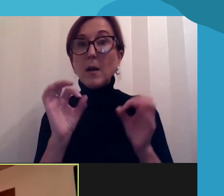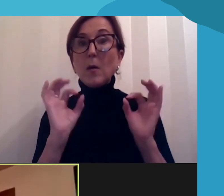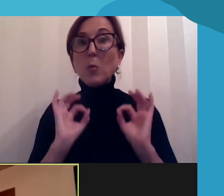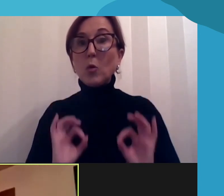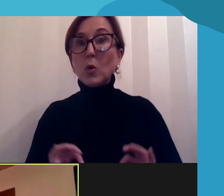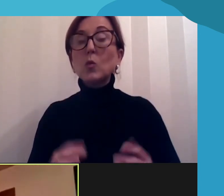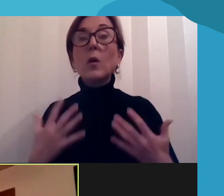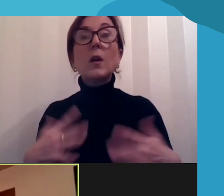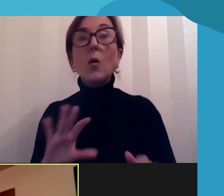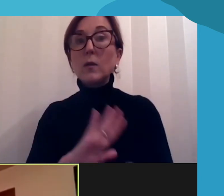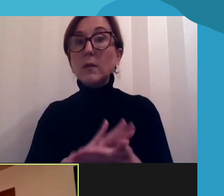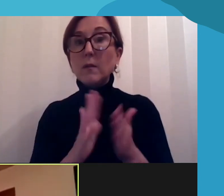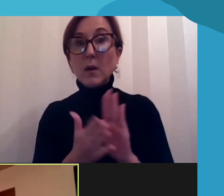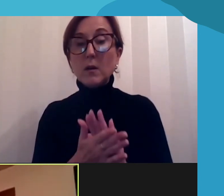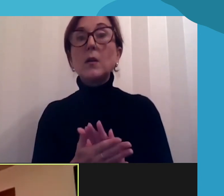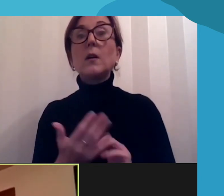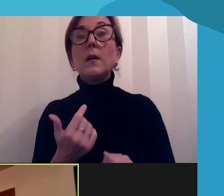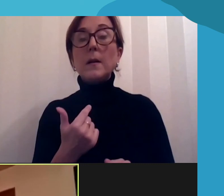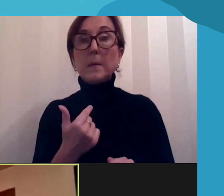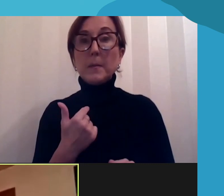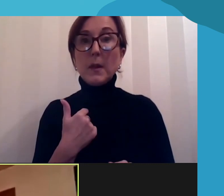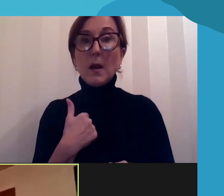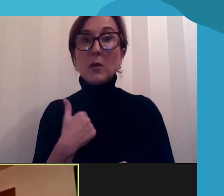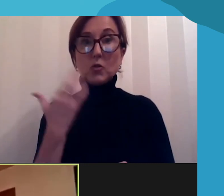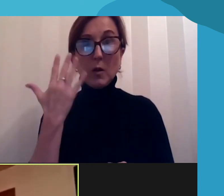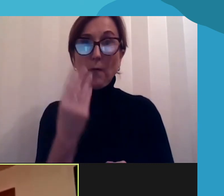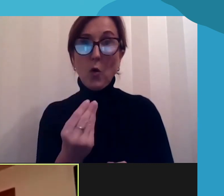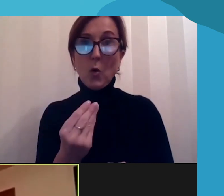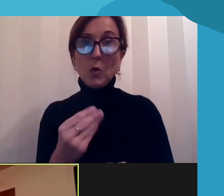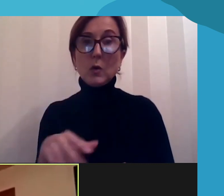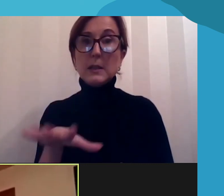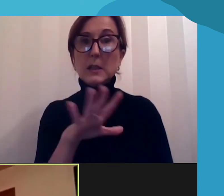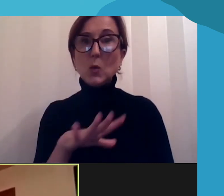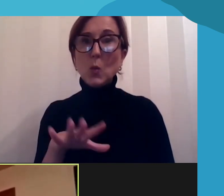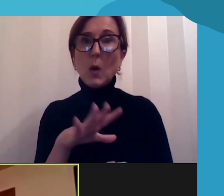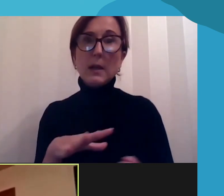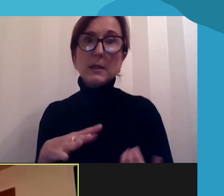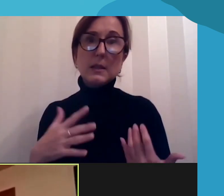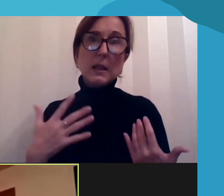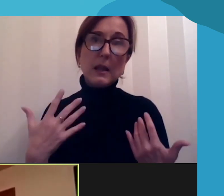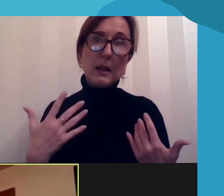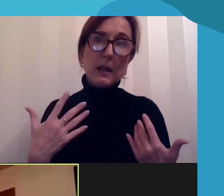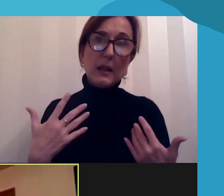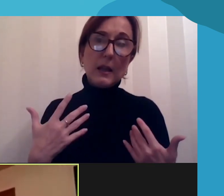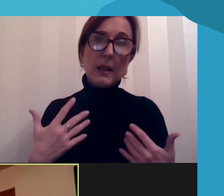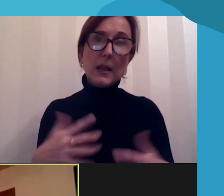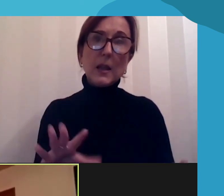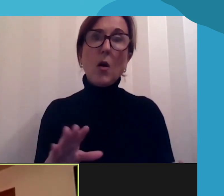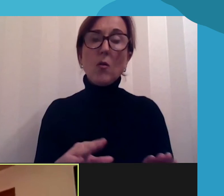mind the prosecutor's office, what actions have been taken and what is being done at the moment.